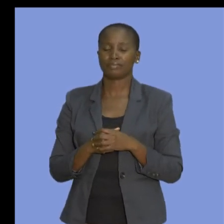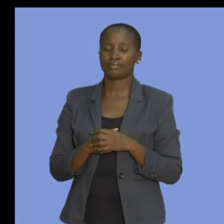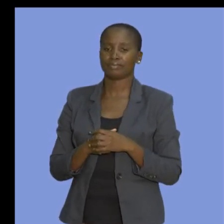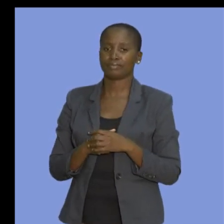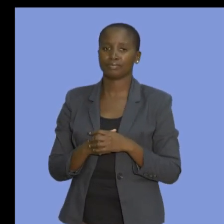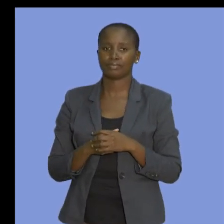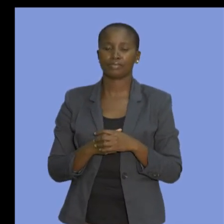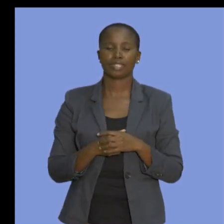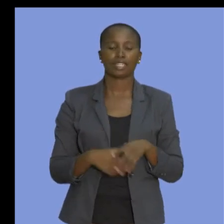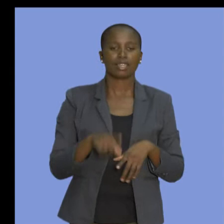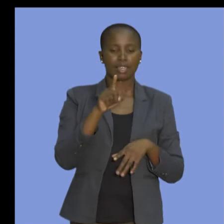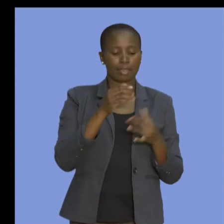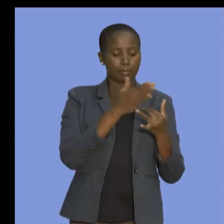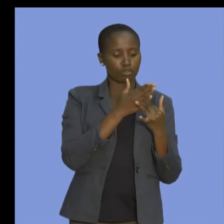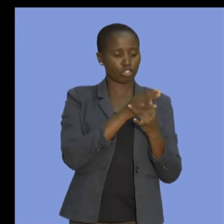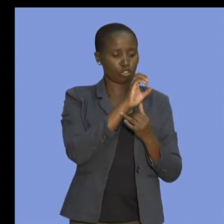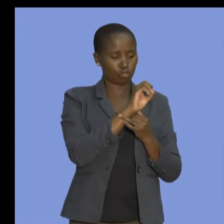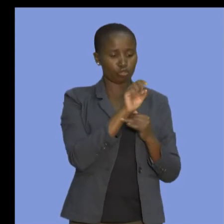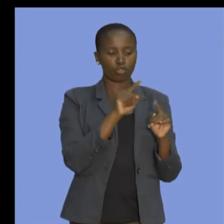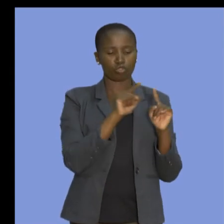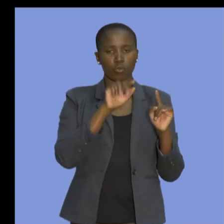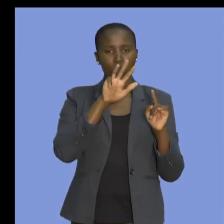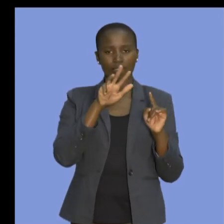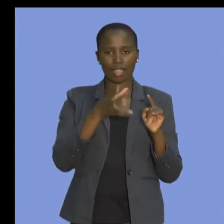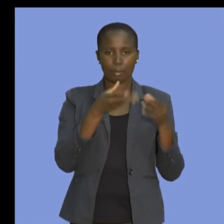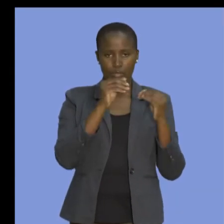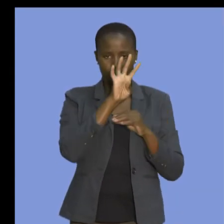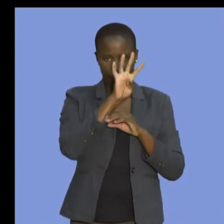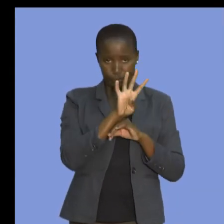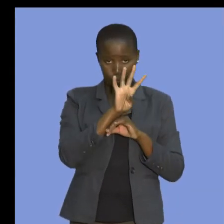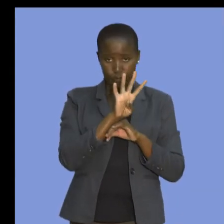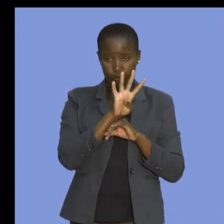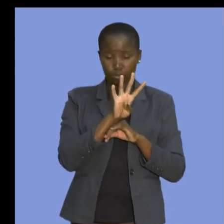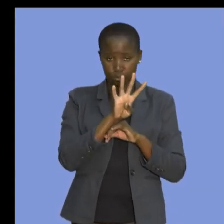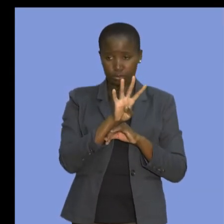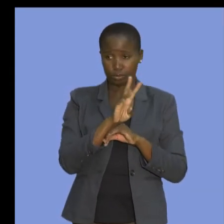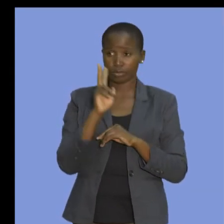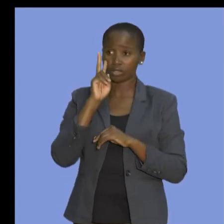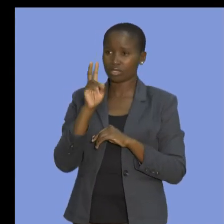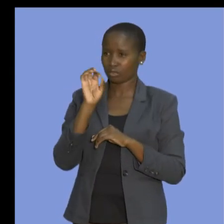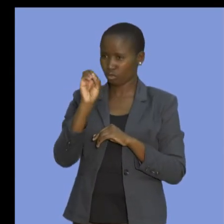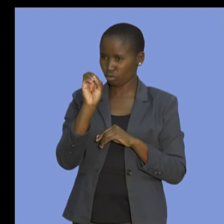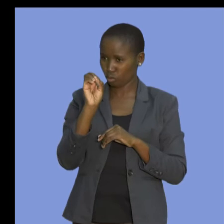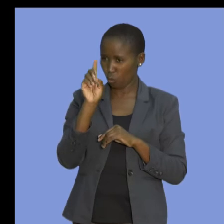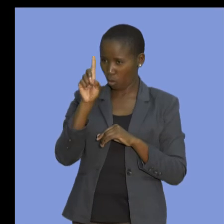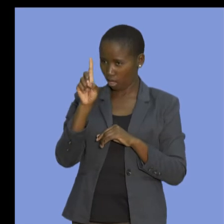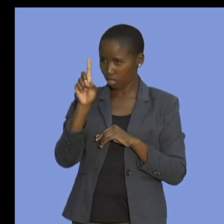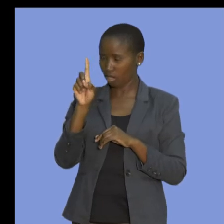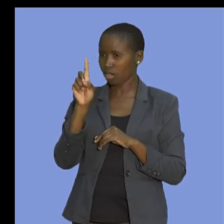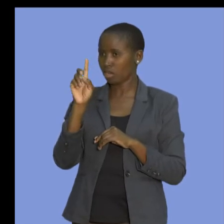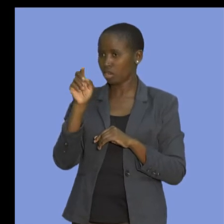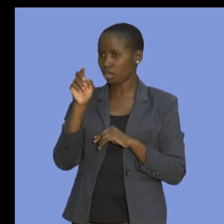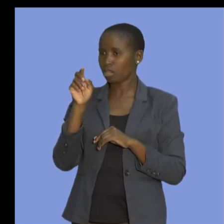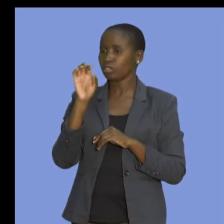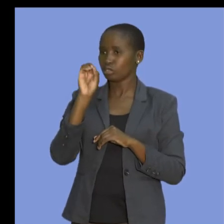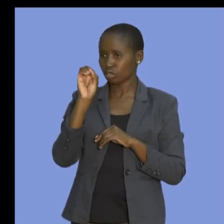between 0 and 19, we have 4. There, let's see actually which is 4. Be 0 because there's 1. 0